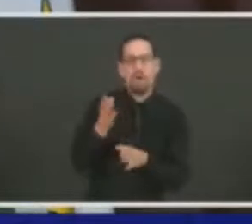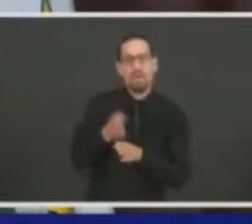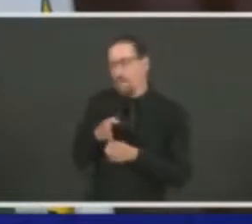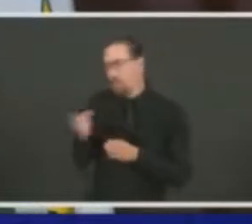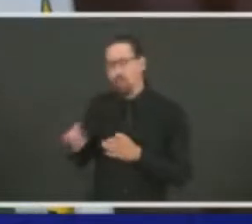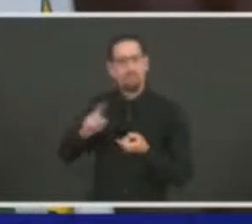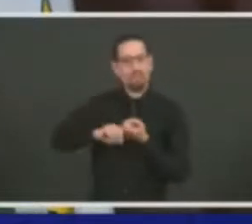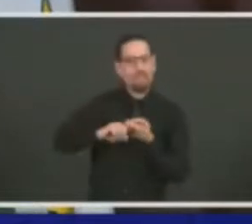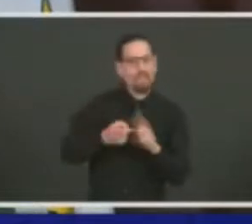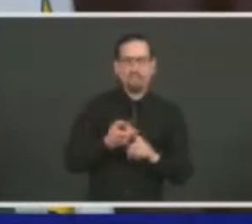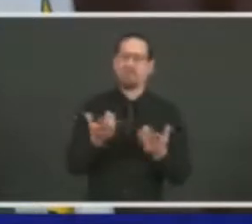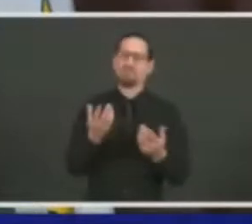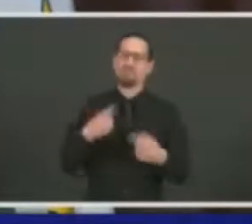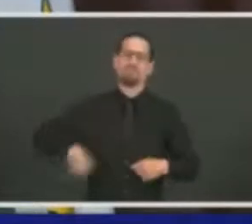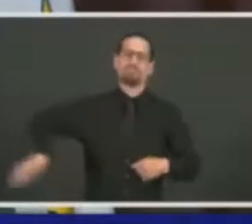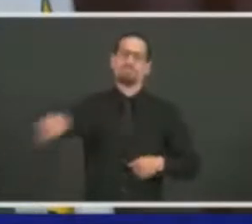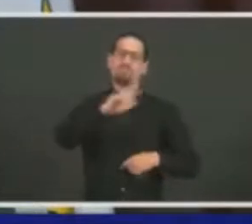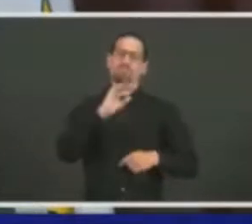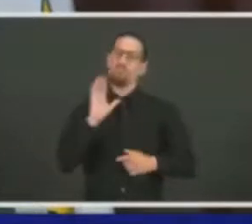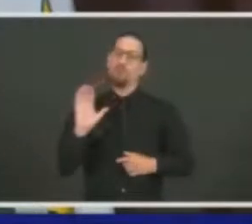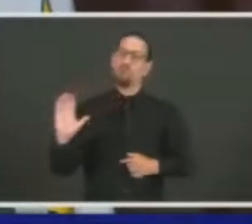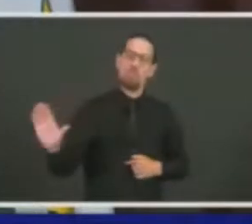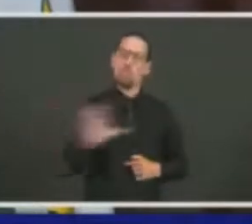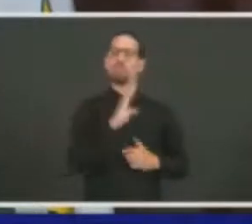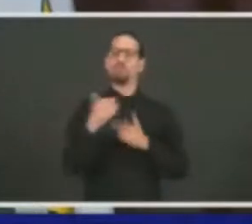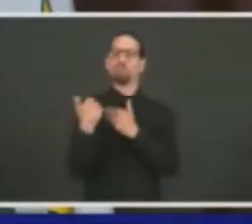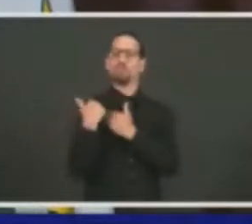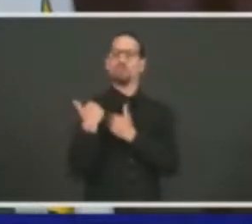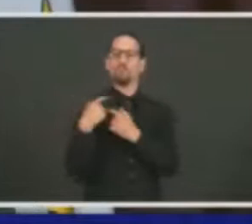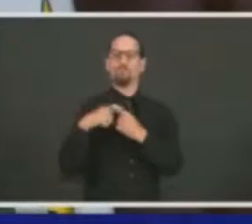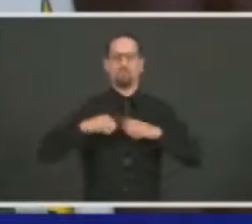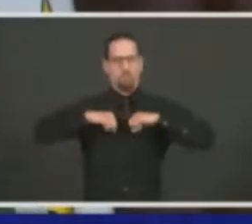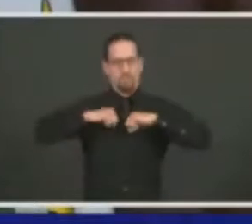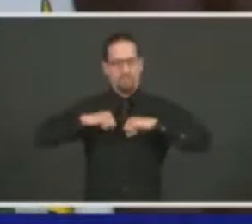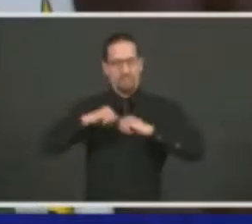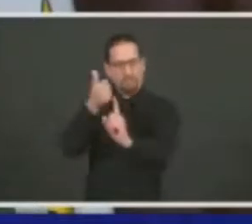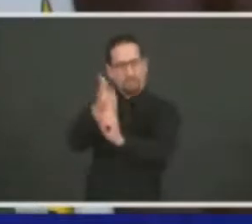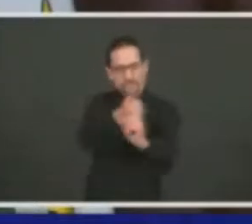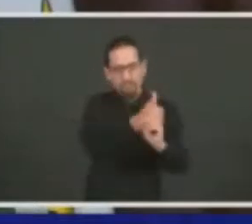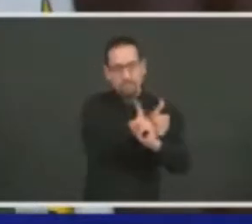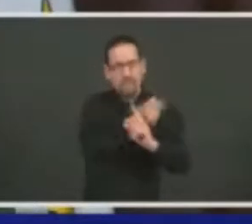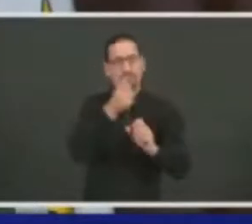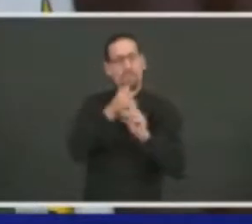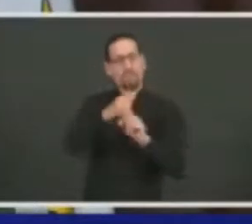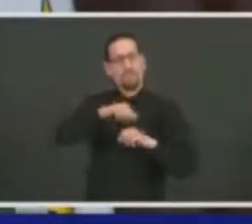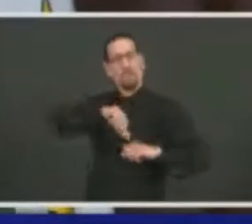best that we can in order to protect ourselves and our family against getting sick.